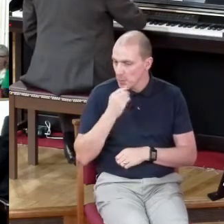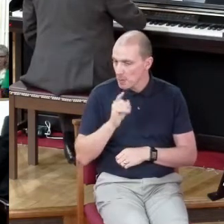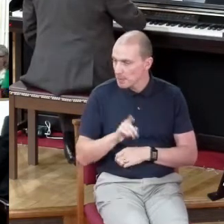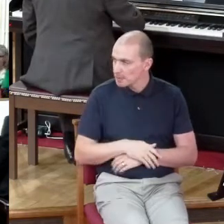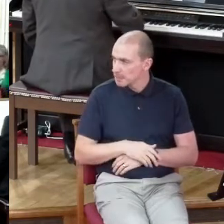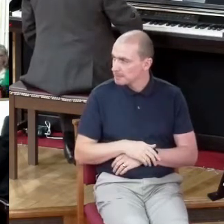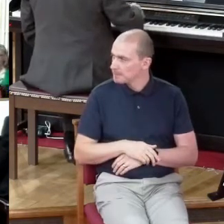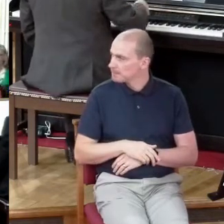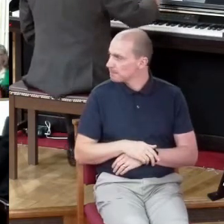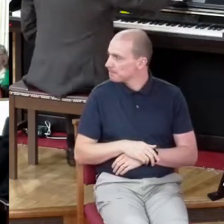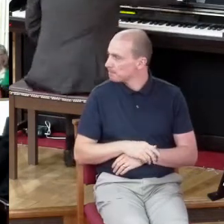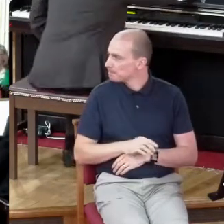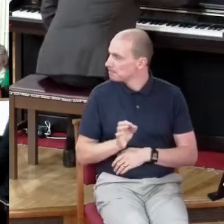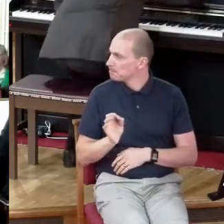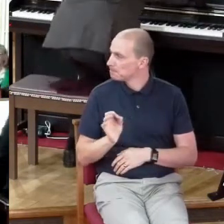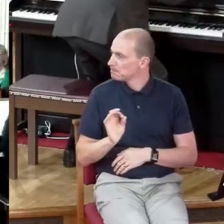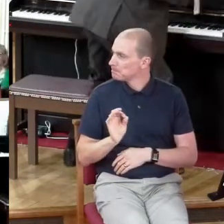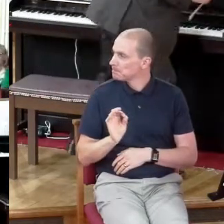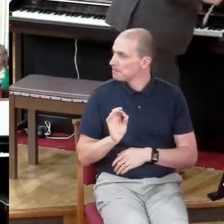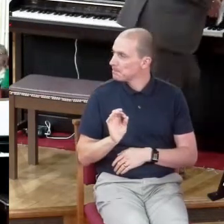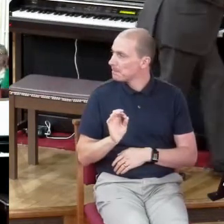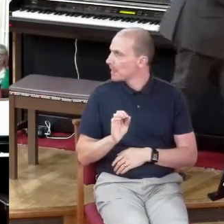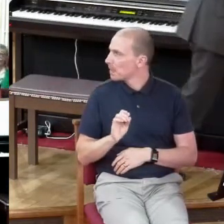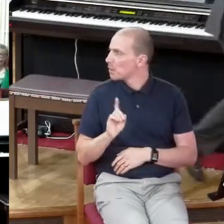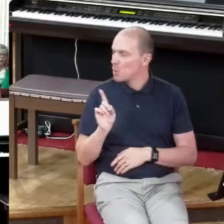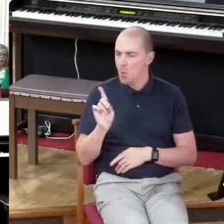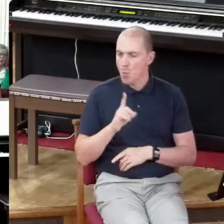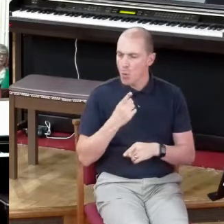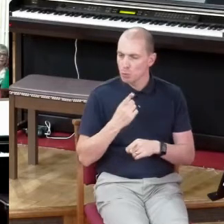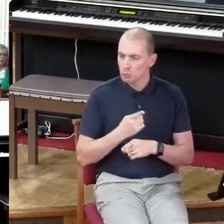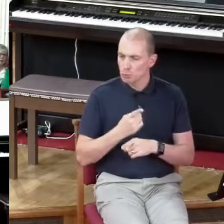Thank you, God, for okay. What were you talking about today?